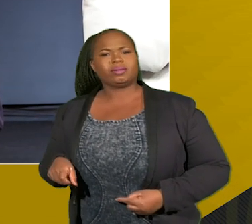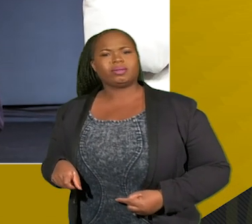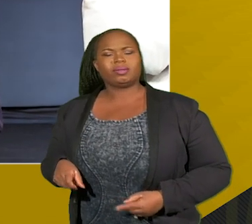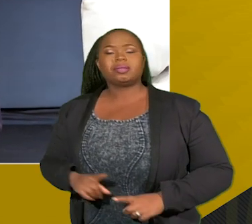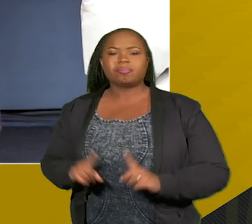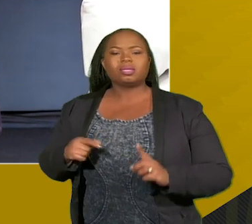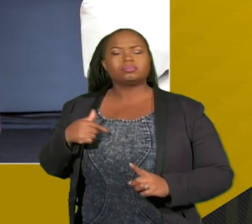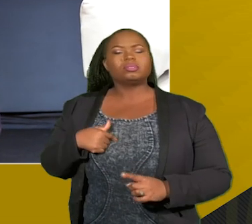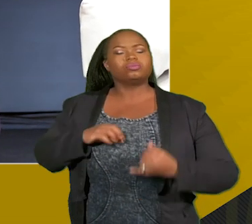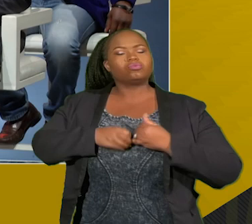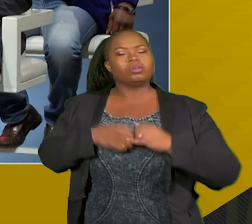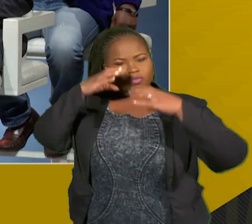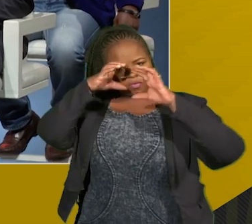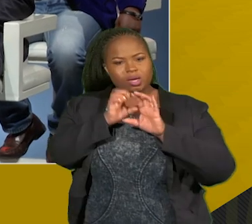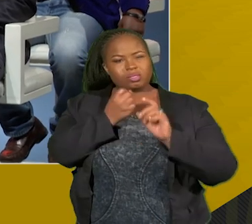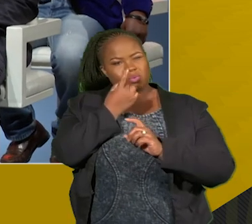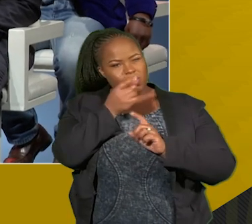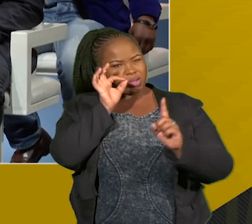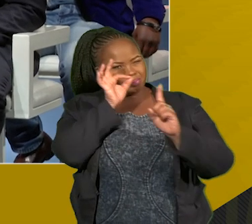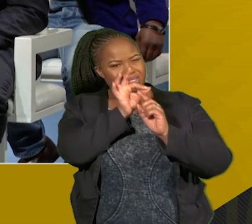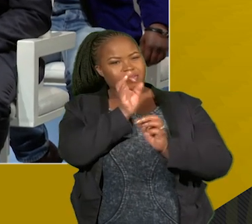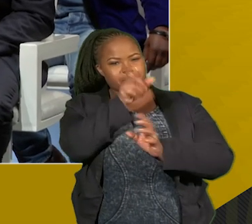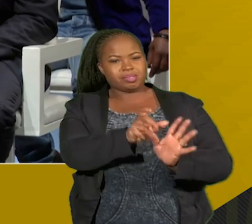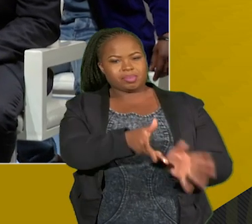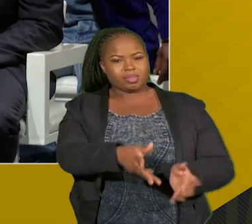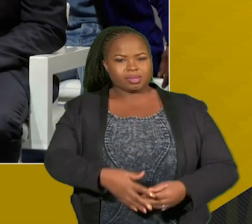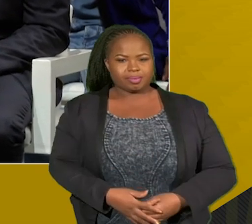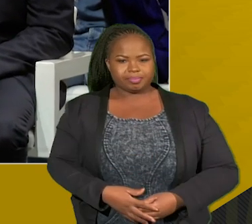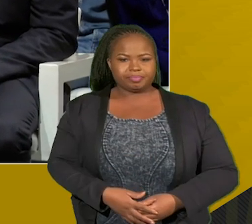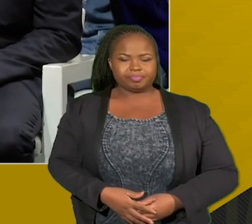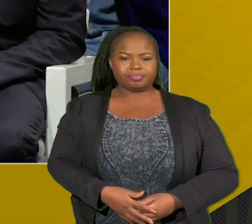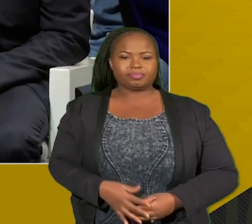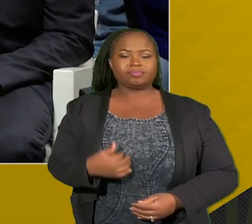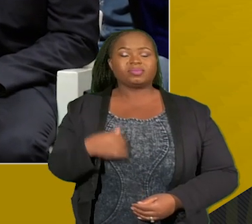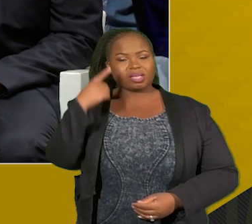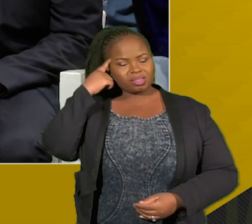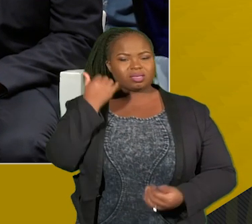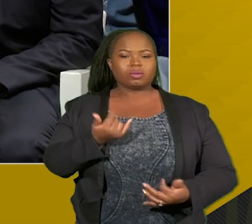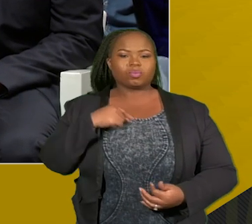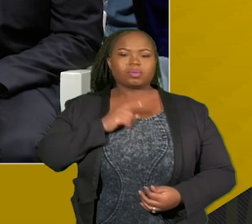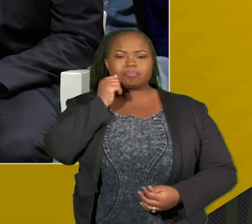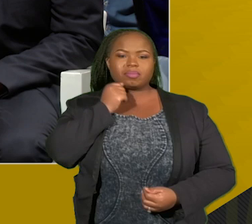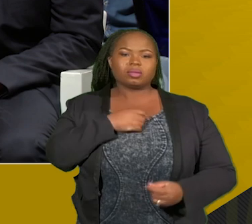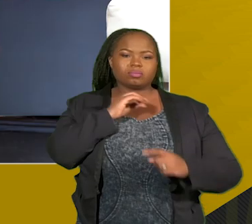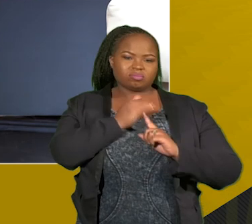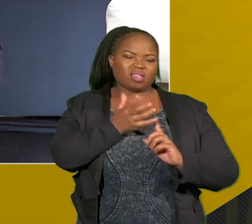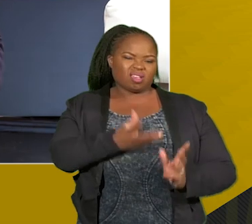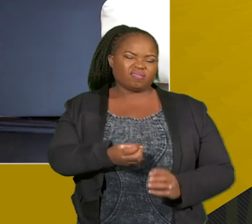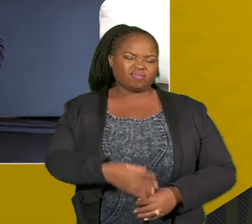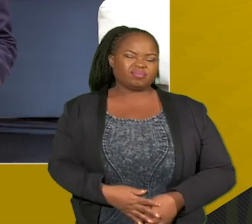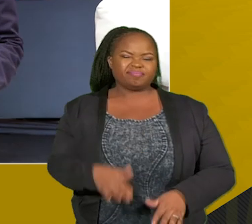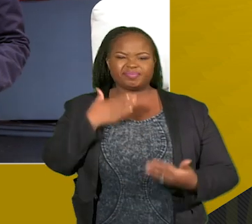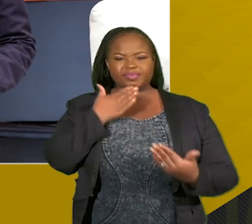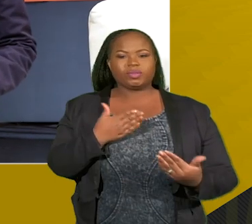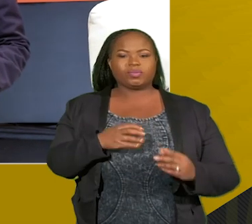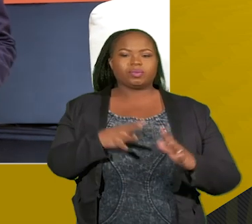kodwa ngizodila ngidila nalo muntu lo owenza le nto ayenzayo kumina. Siyabonga kakhulu Vuyo mfethu. I think siyacasha phe sicasha ngezathu la kuthini. Siyathola ipoint